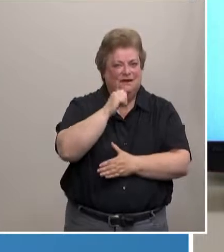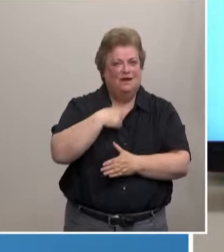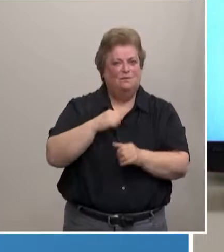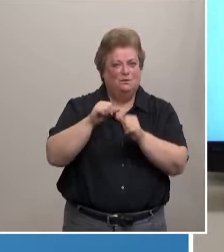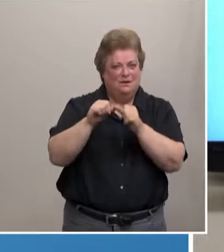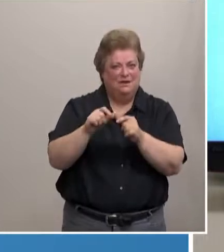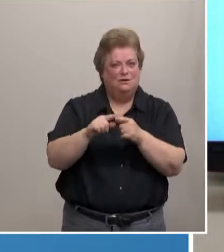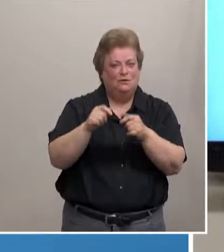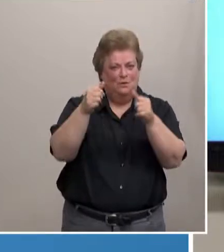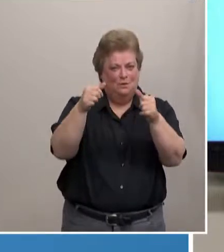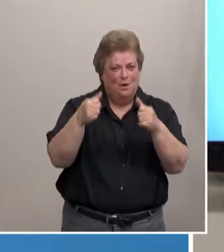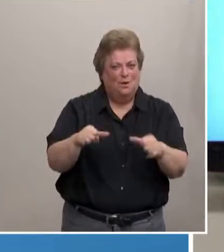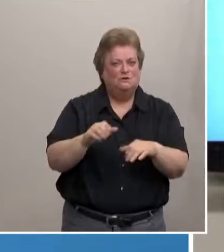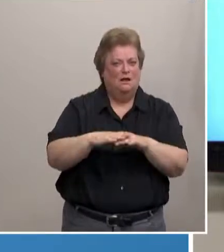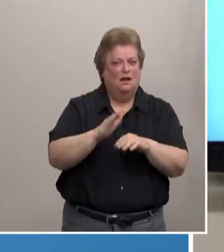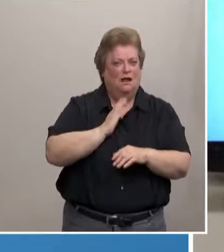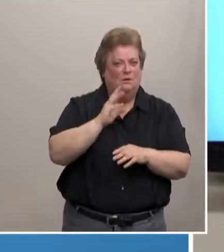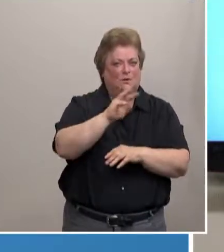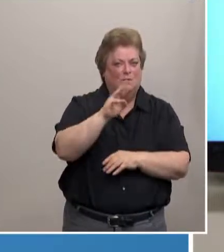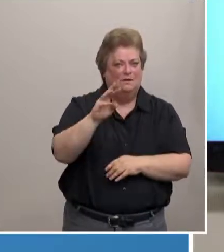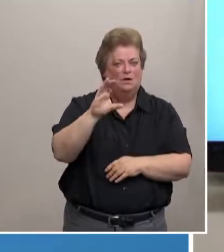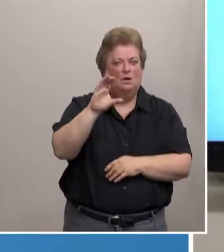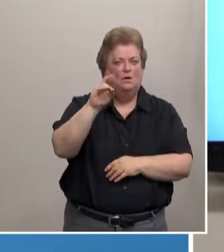most current information on our website,